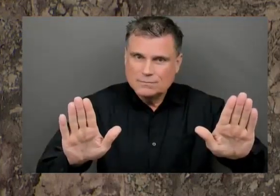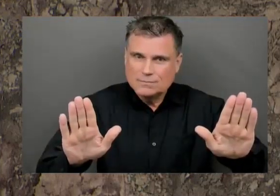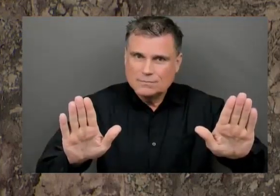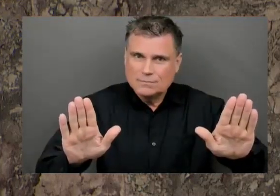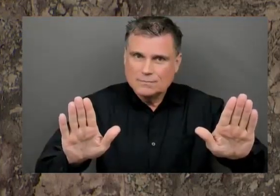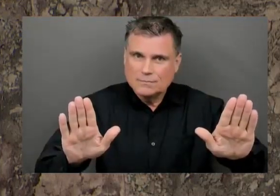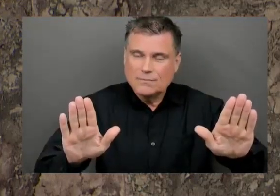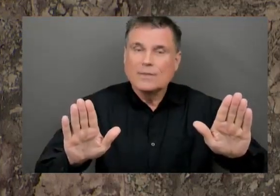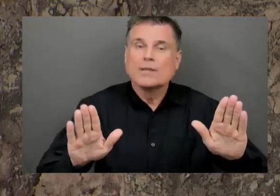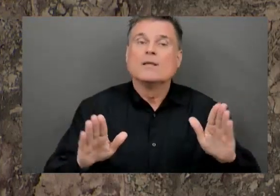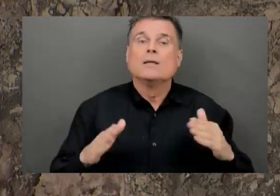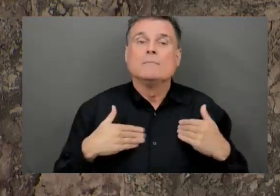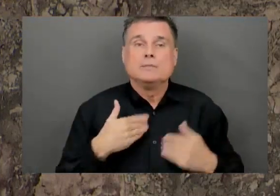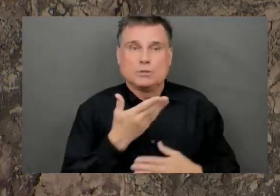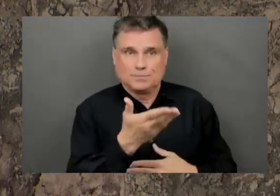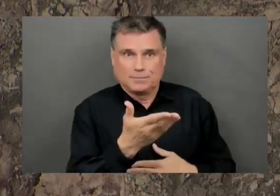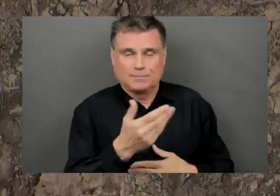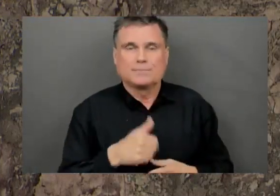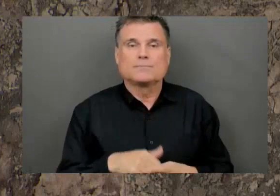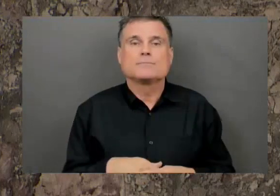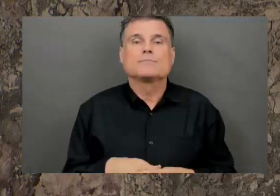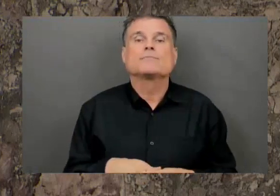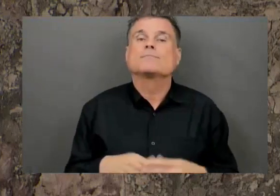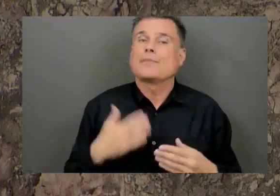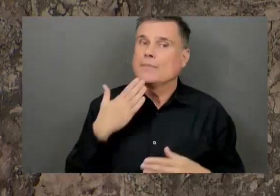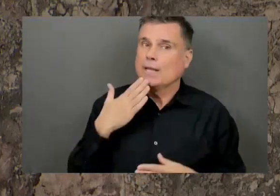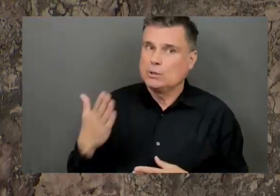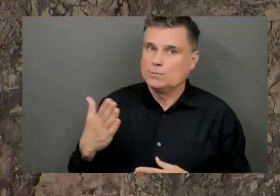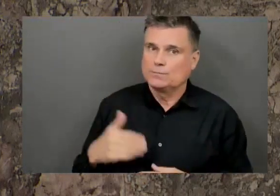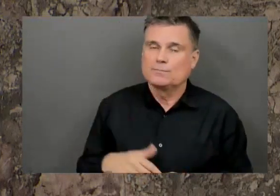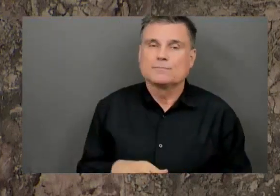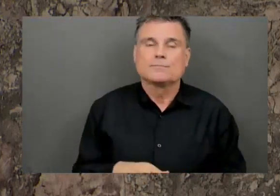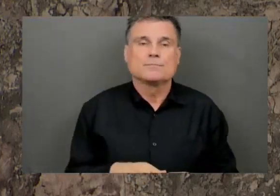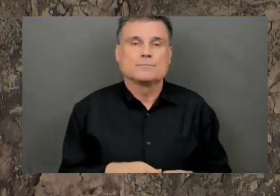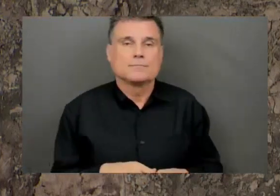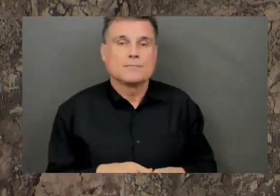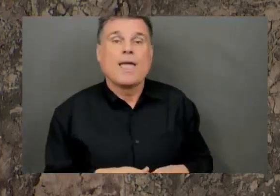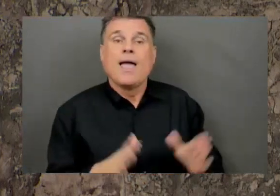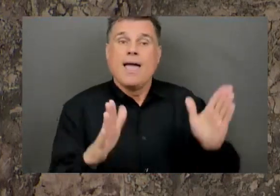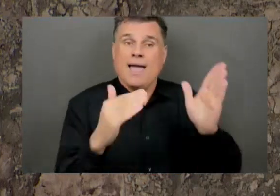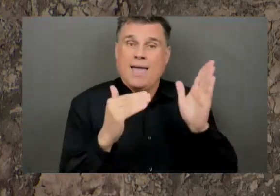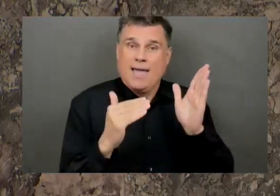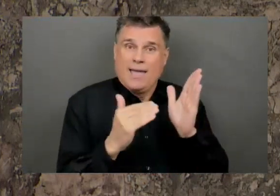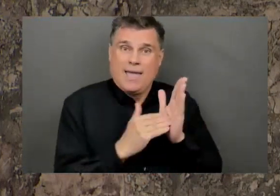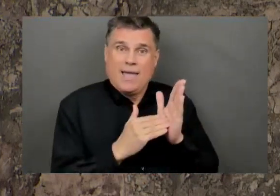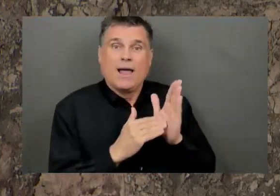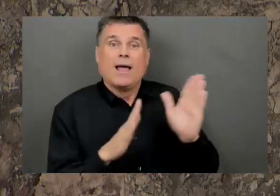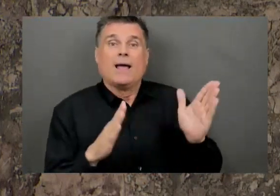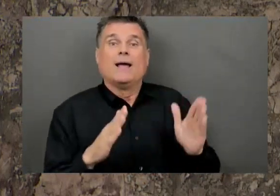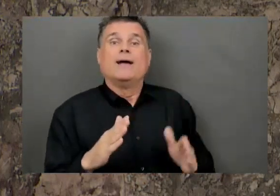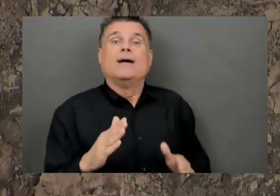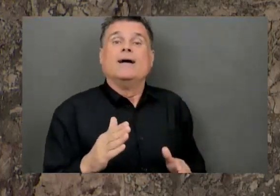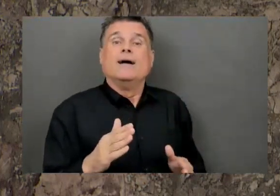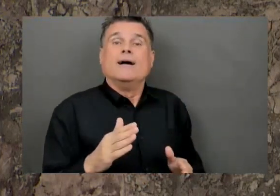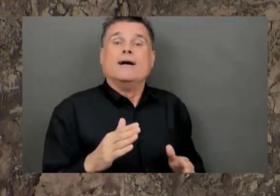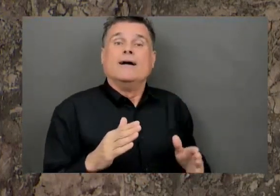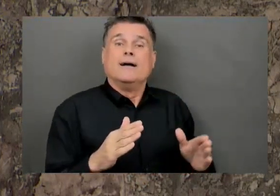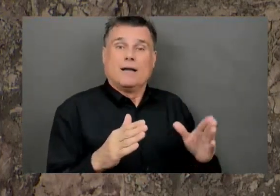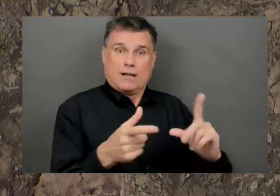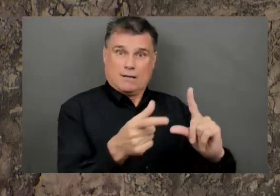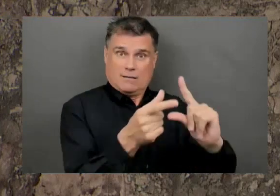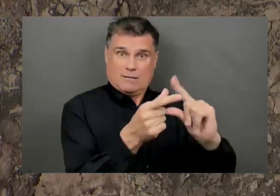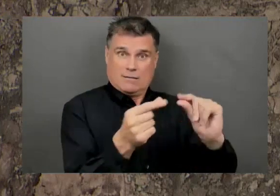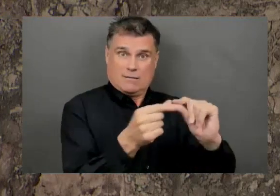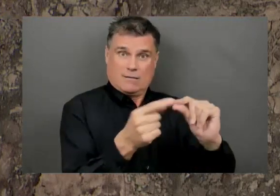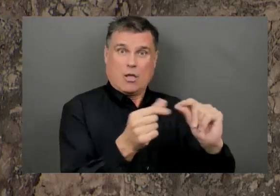Thank you, Mr. Speaker. Again, the member reminds the House that these are allegations. These are serious allegations that have been made about the